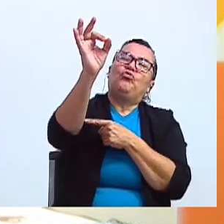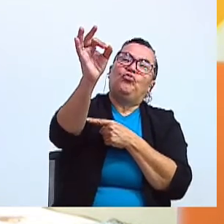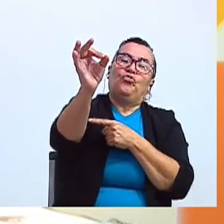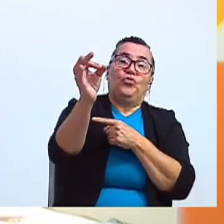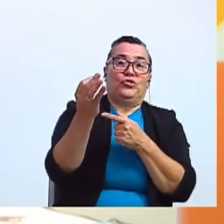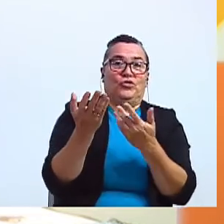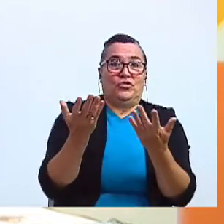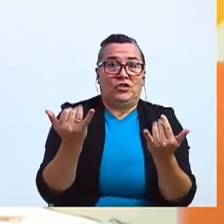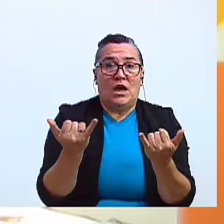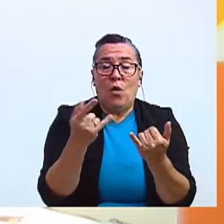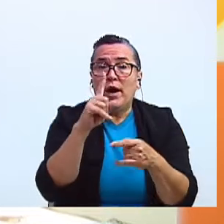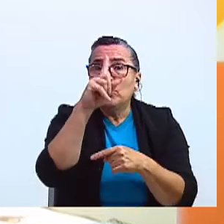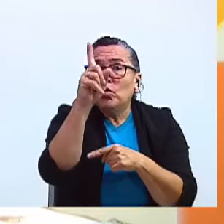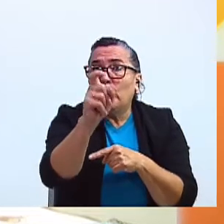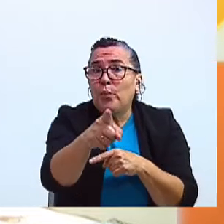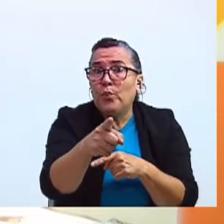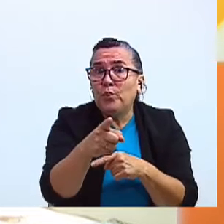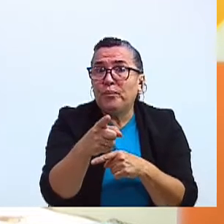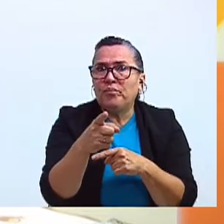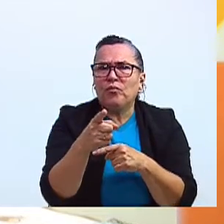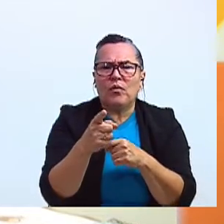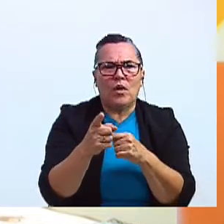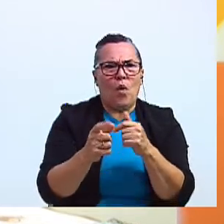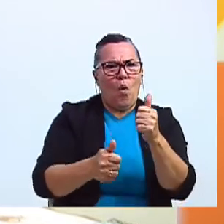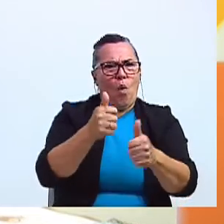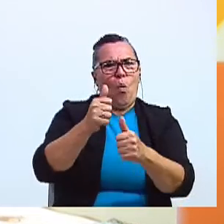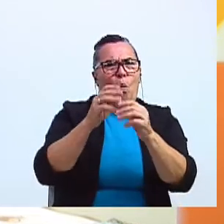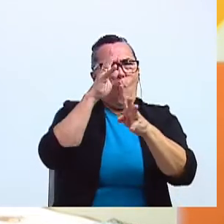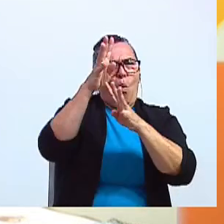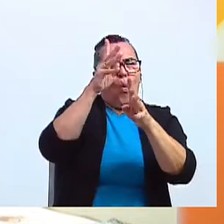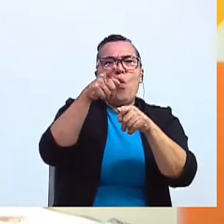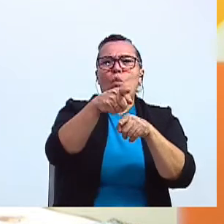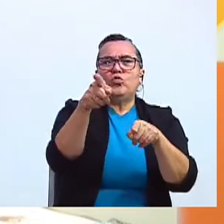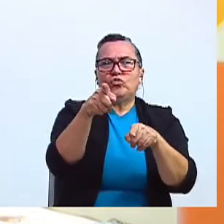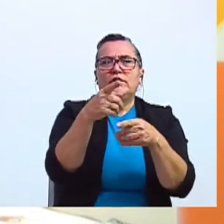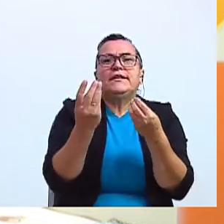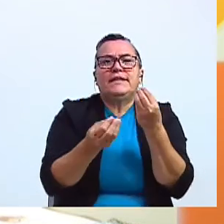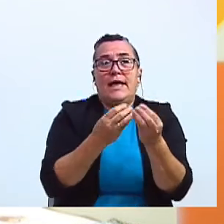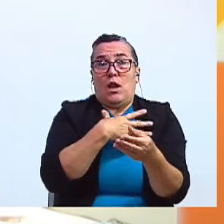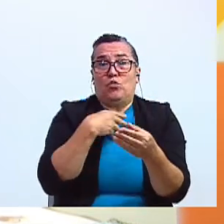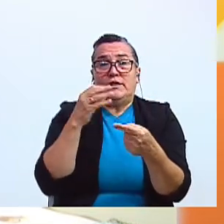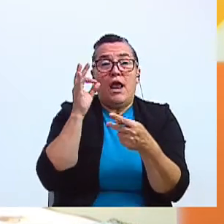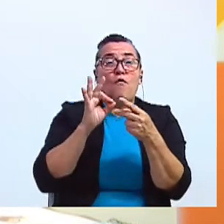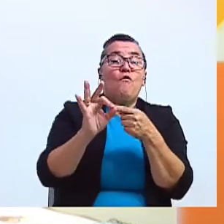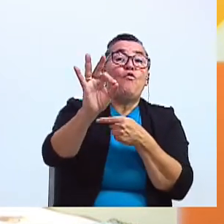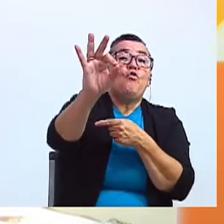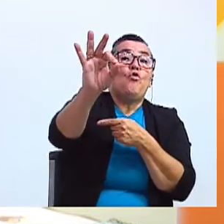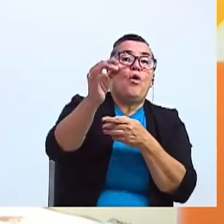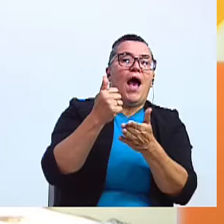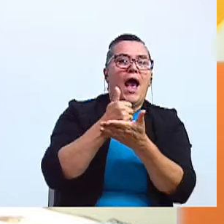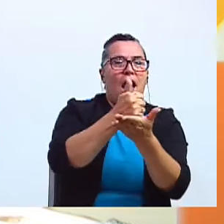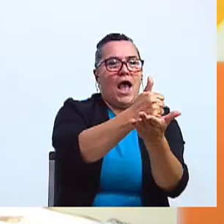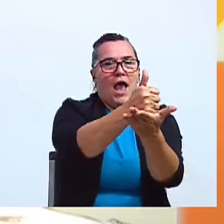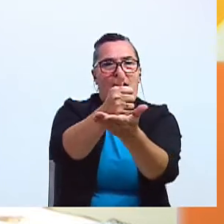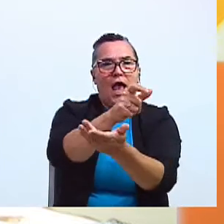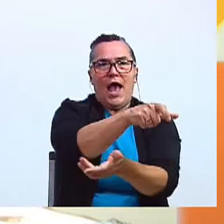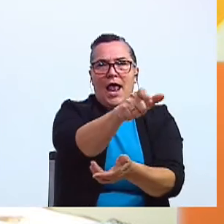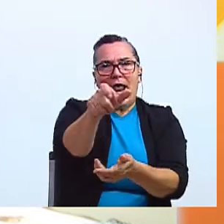I'm gonna ask you, what invention would you like to see in the future to help people?